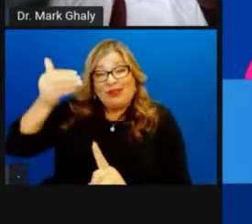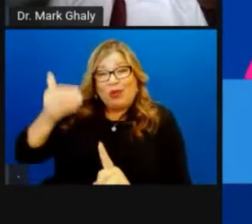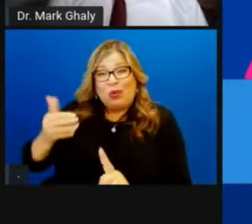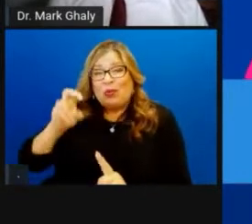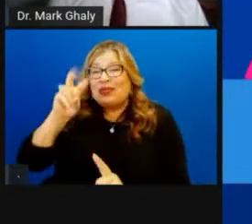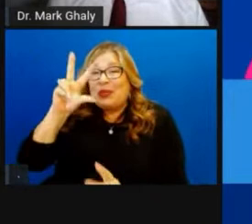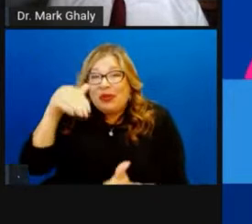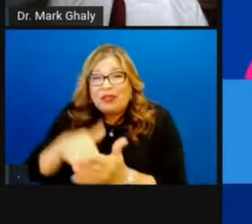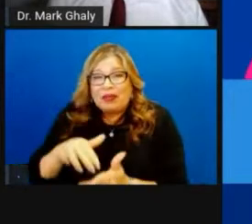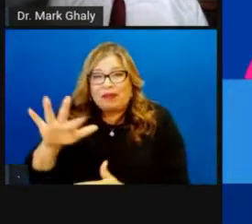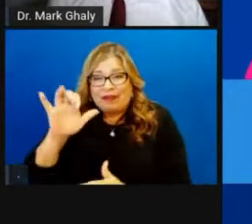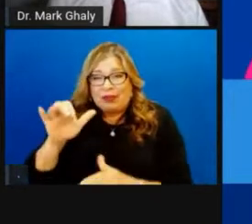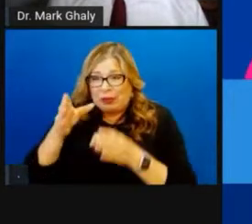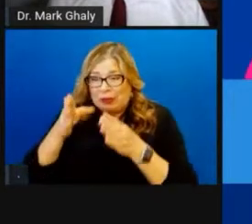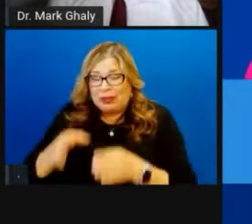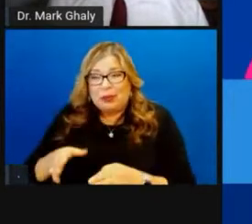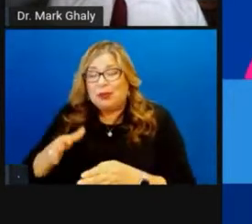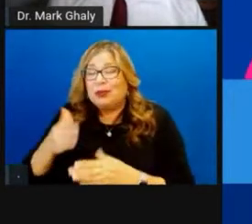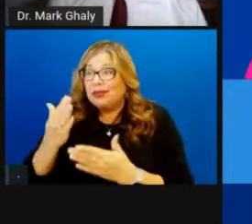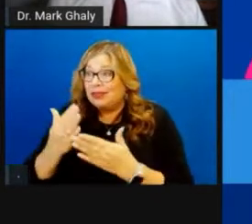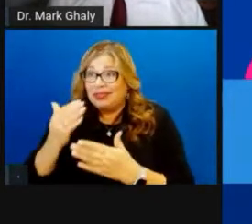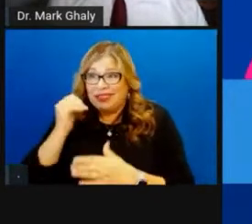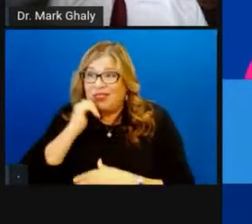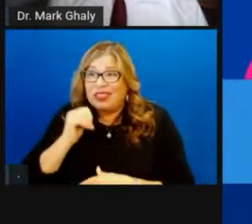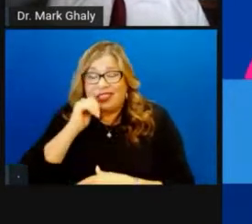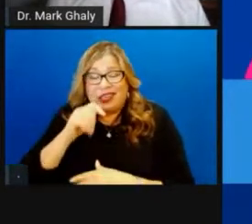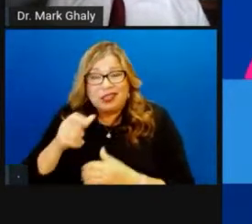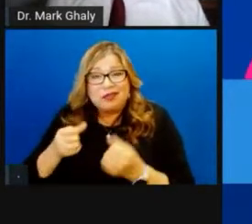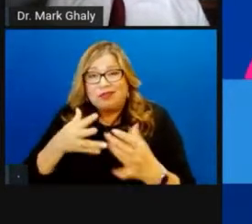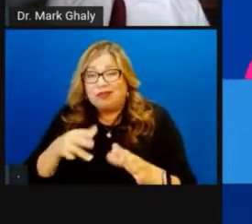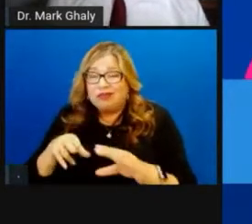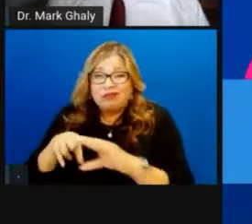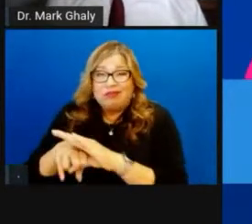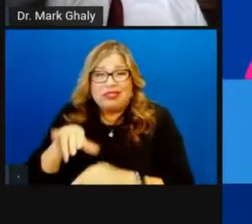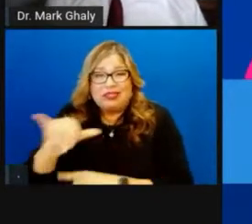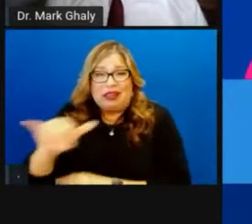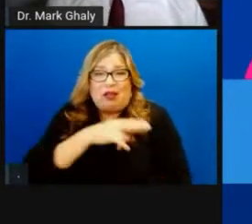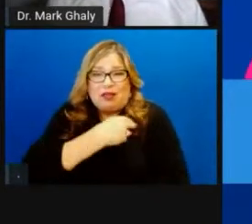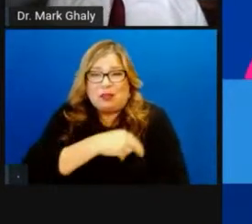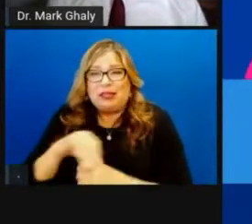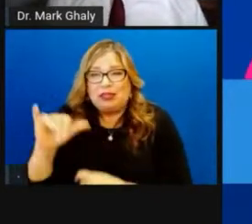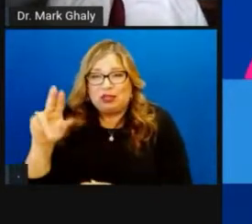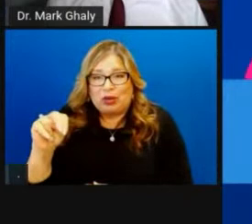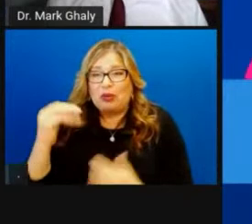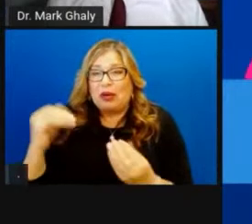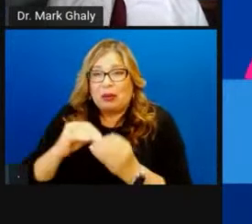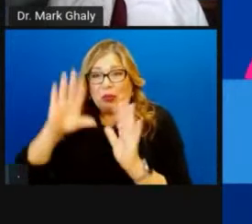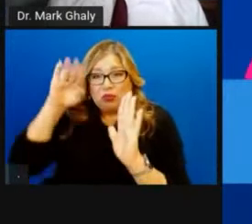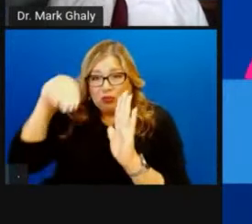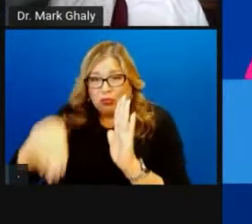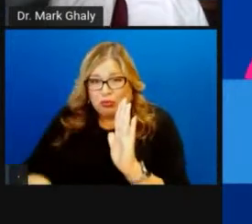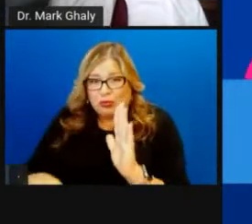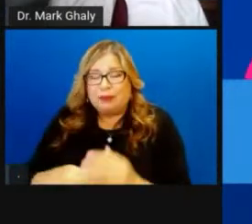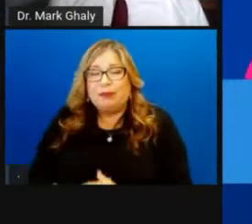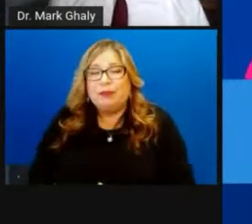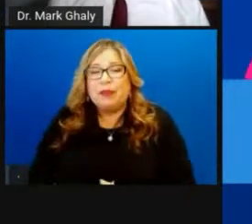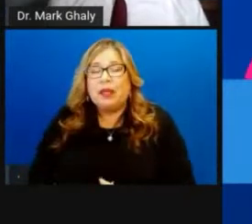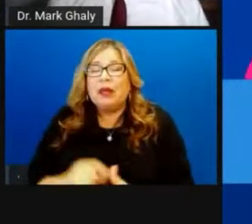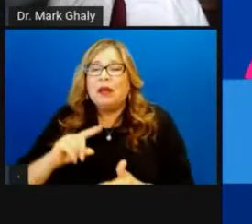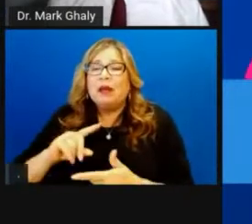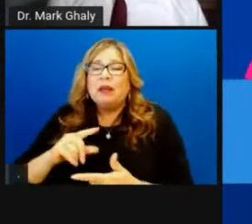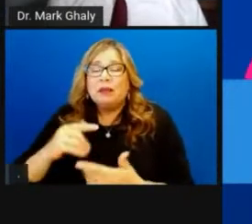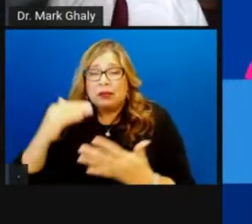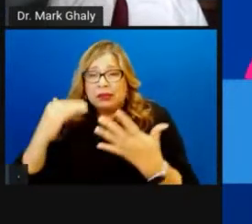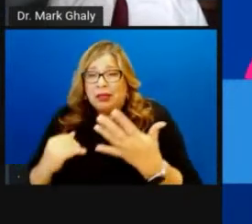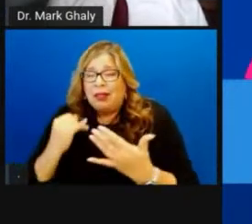individuals admitted on some of the days in January. And then test positivity, something we've tracked from the beginning,